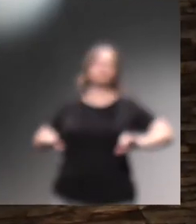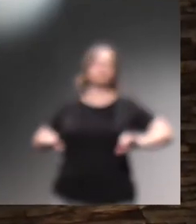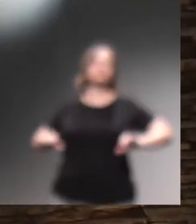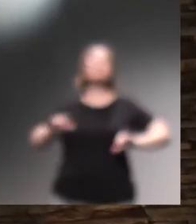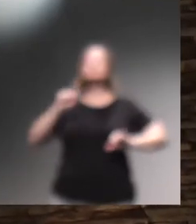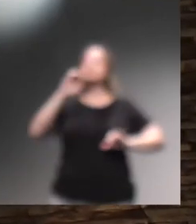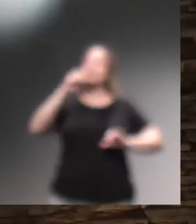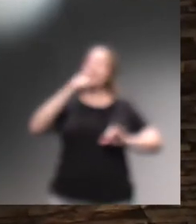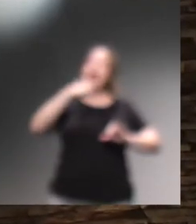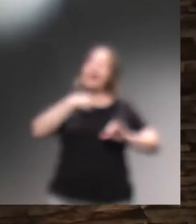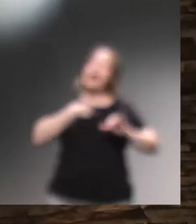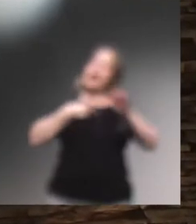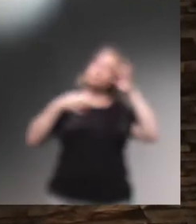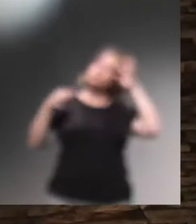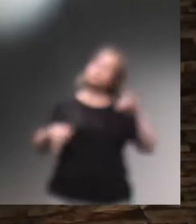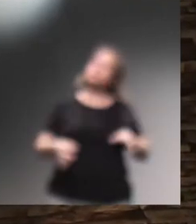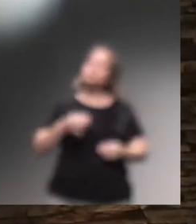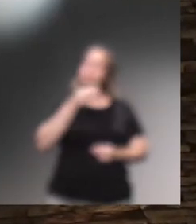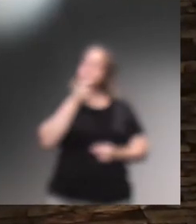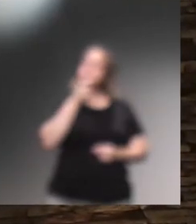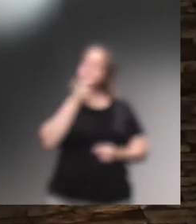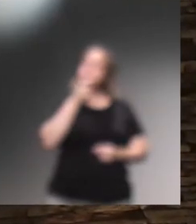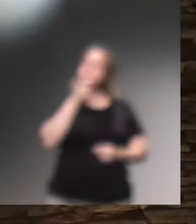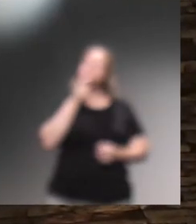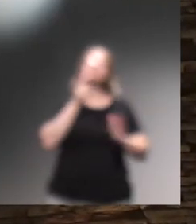choosing Jesus and the Beatitudes.